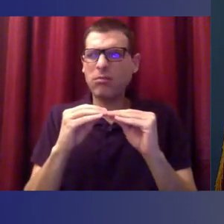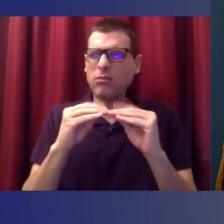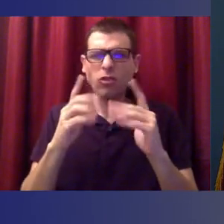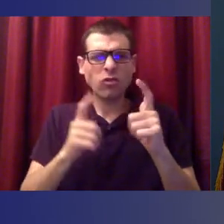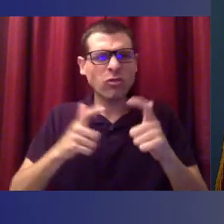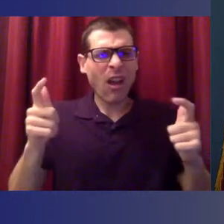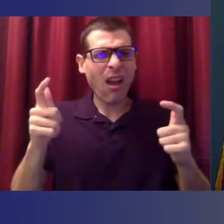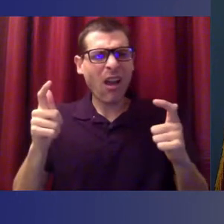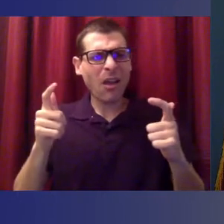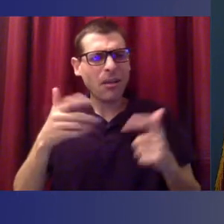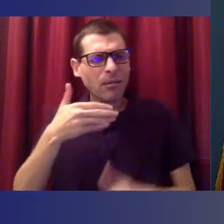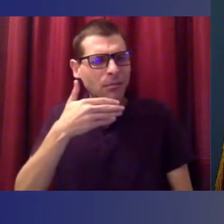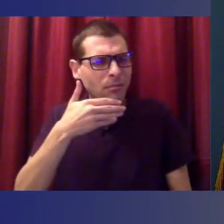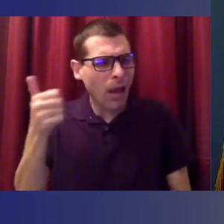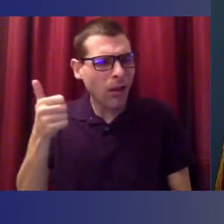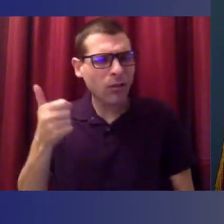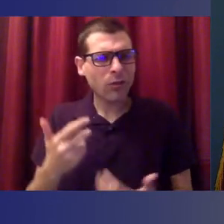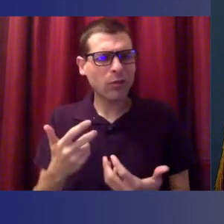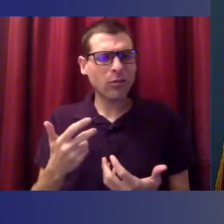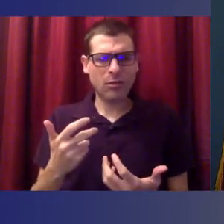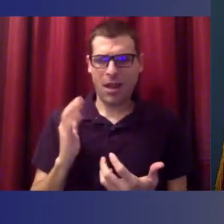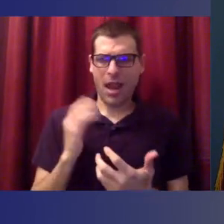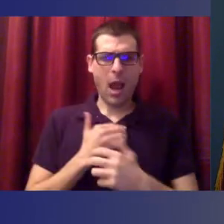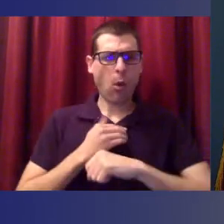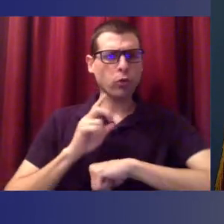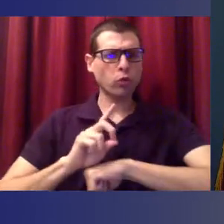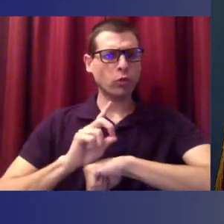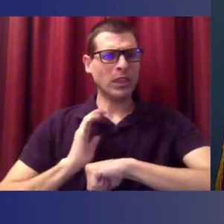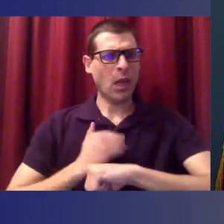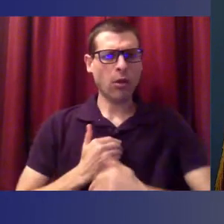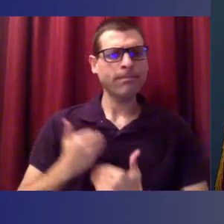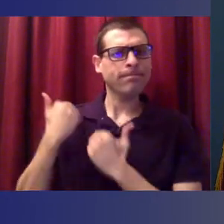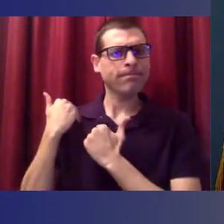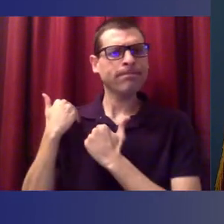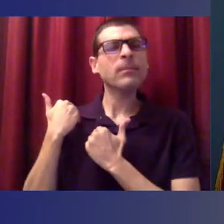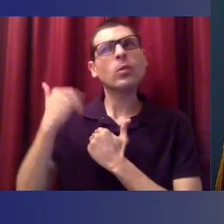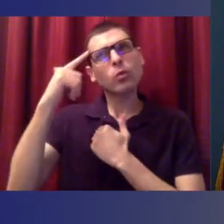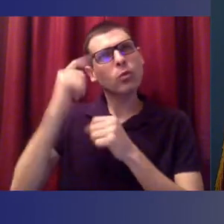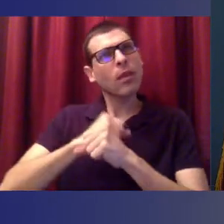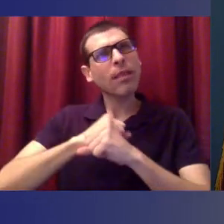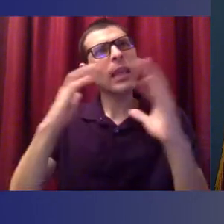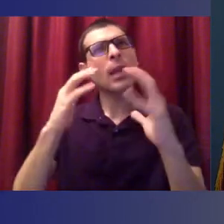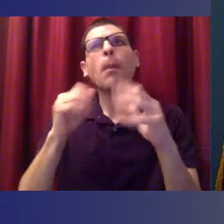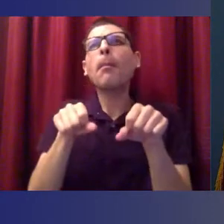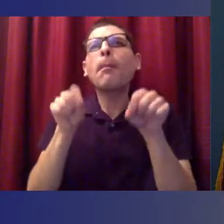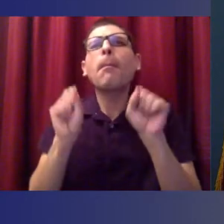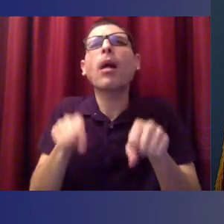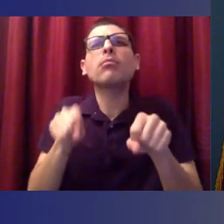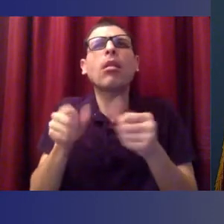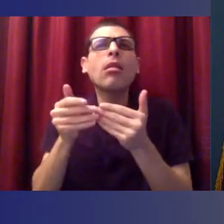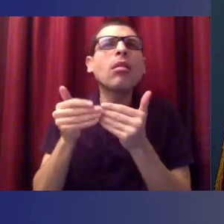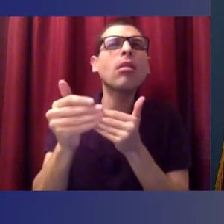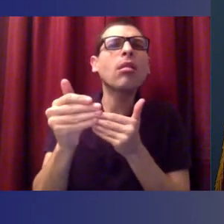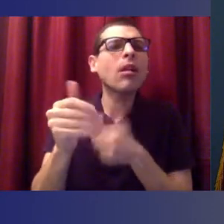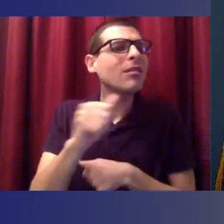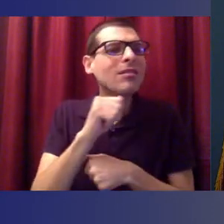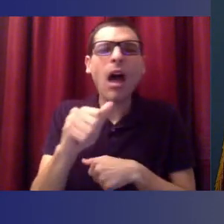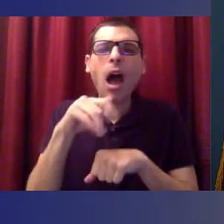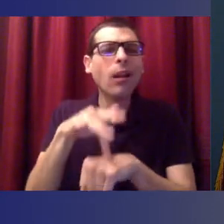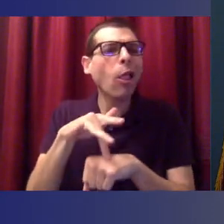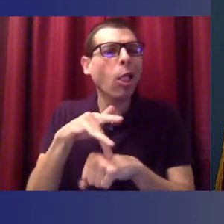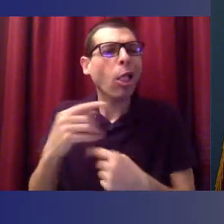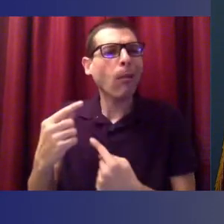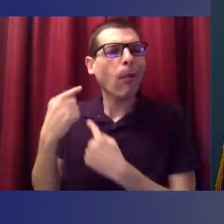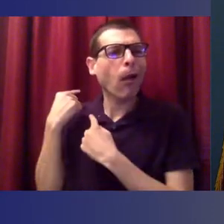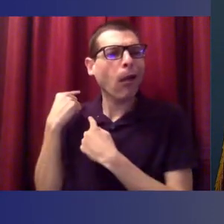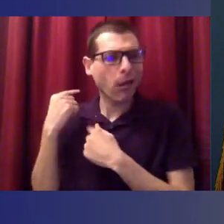the sense of and our duty to the possible and not to the past. Our recovery from the pandemic and the